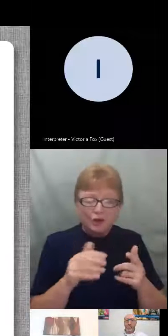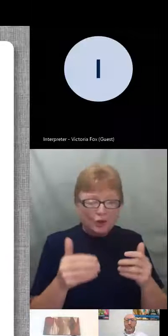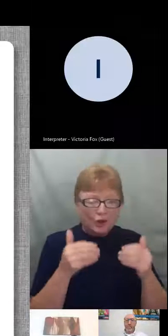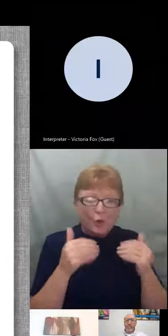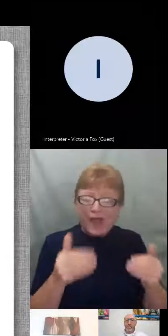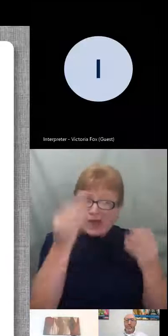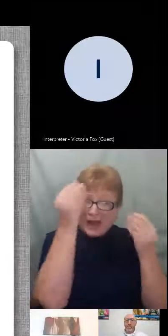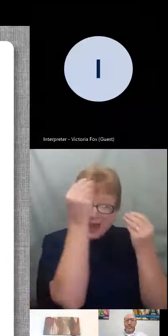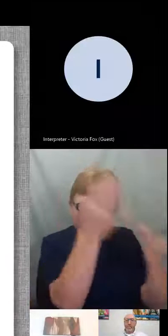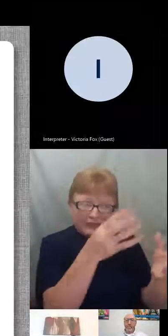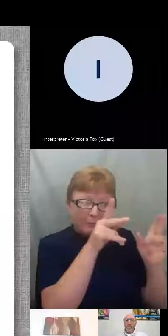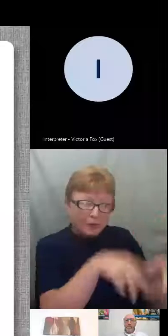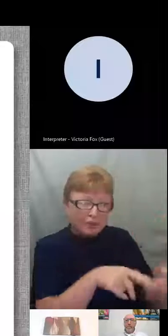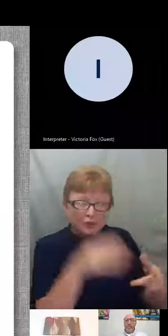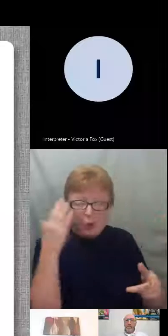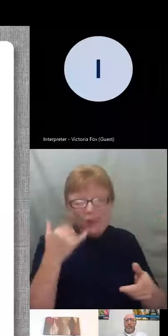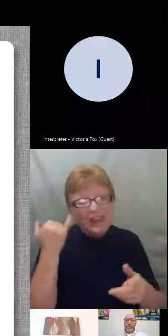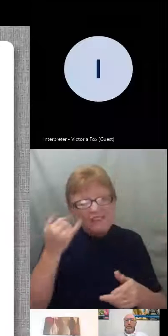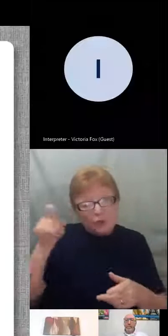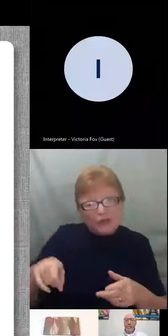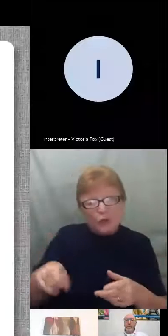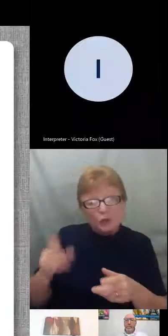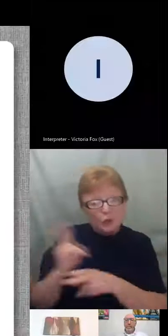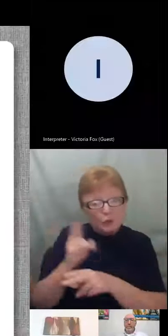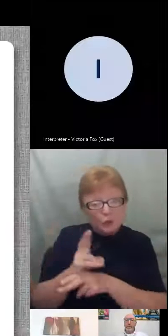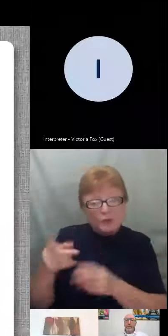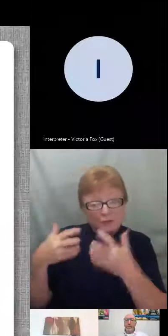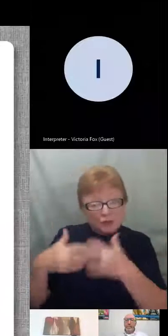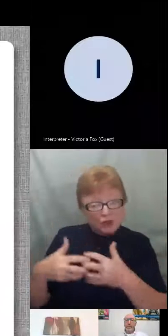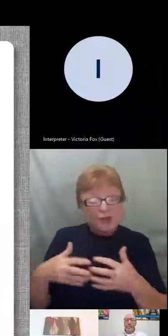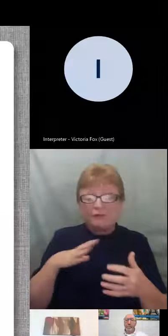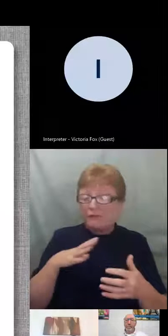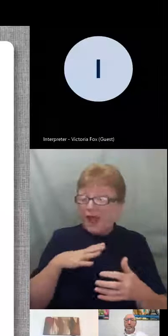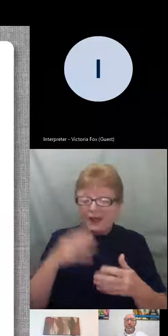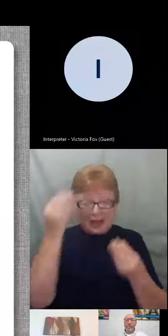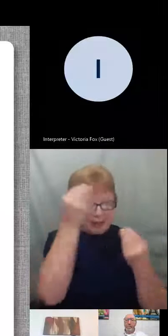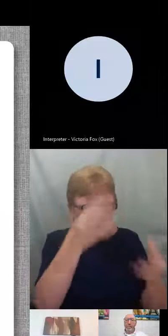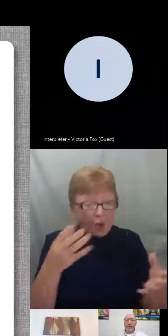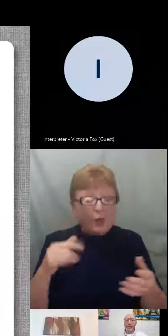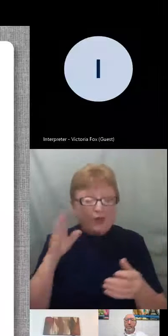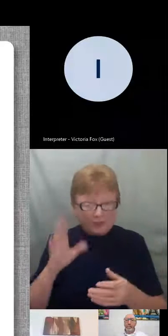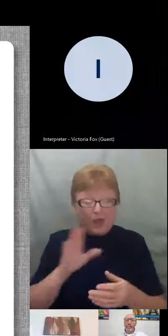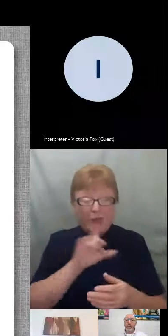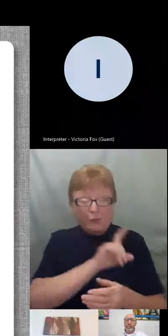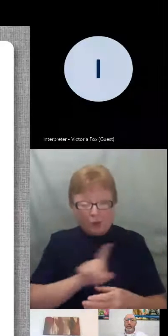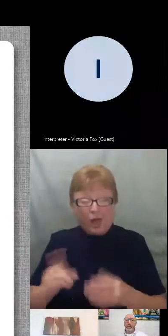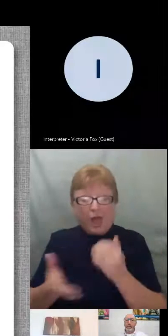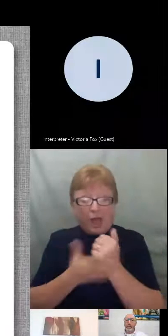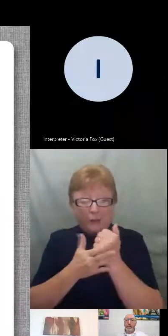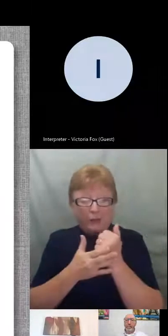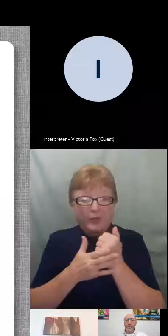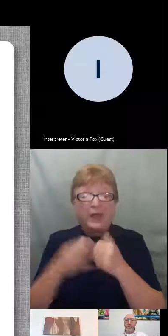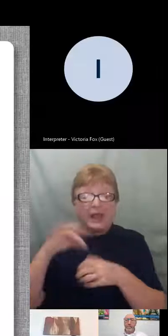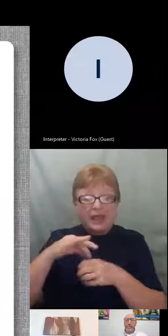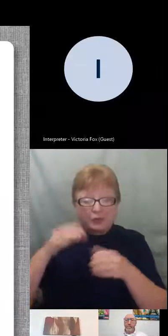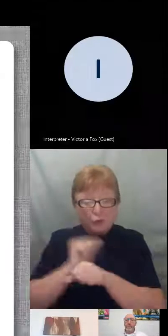know if you need to use one of these machines. Election workers are there to help you. If